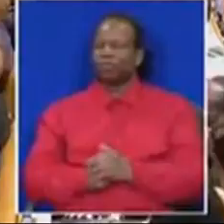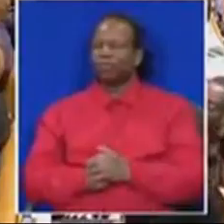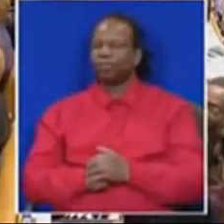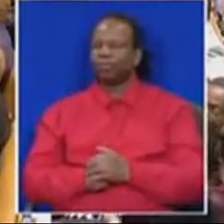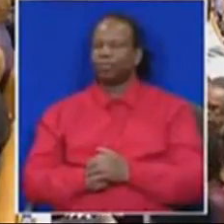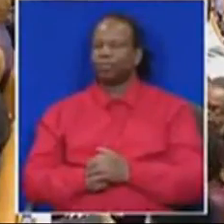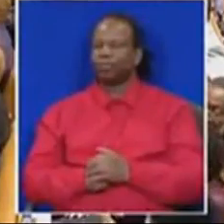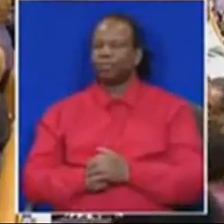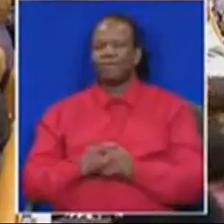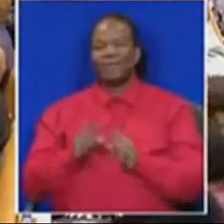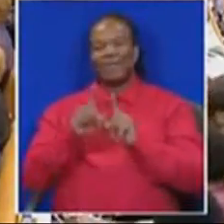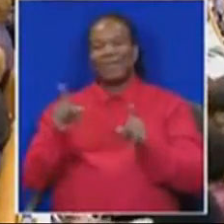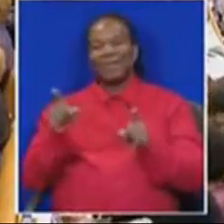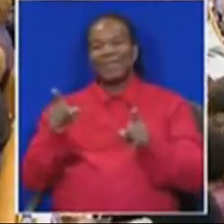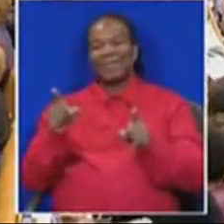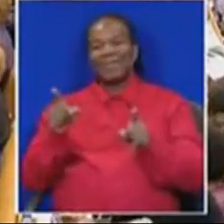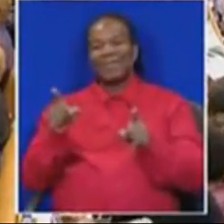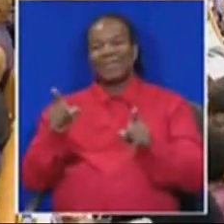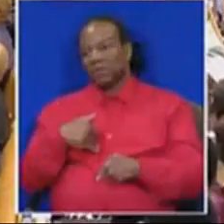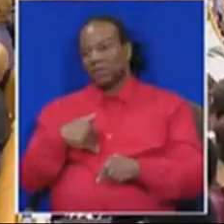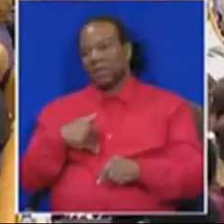The criminal justice institutions